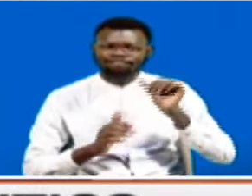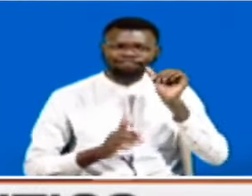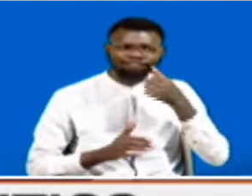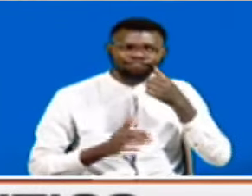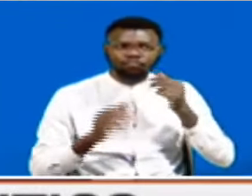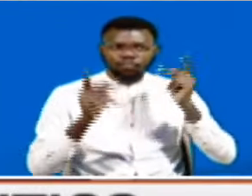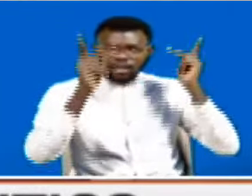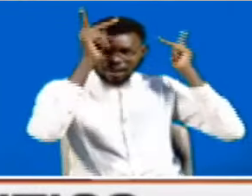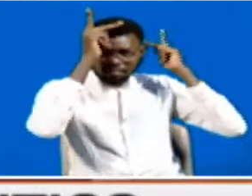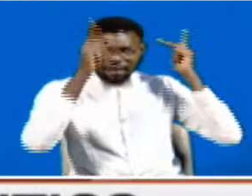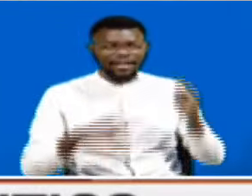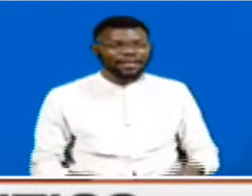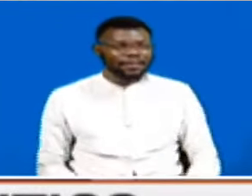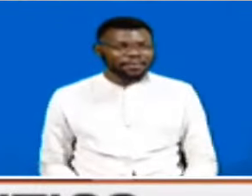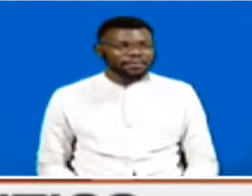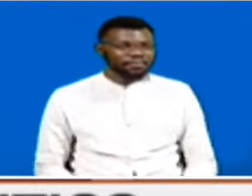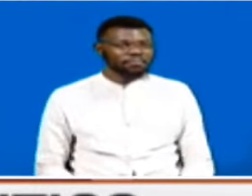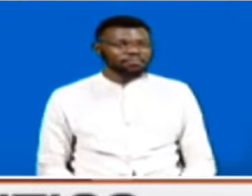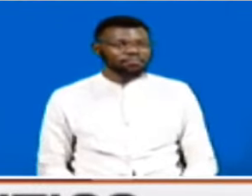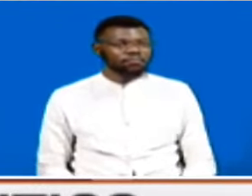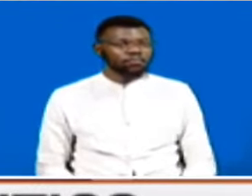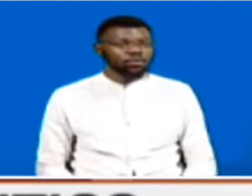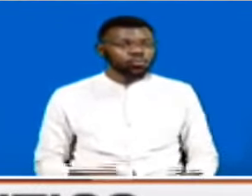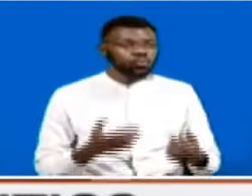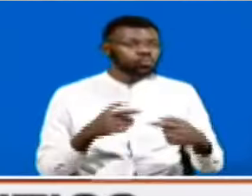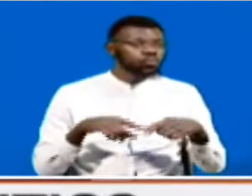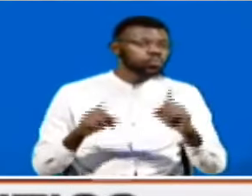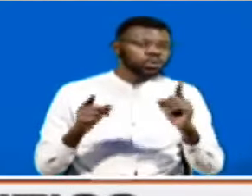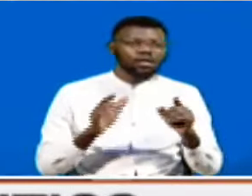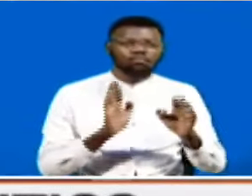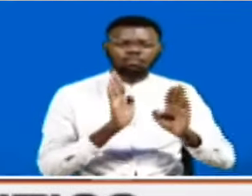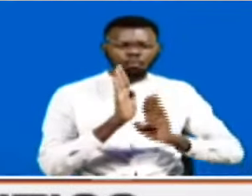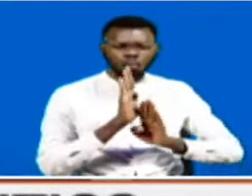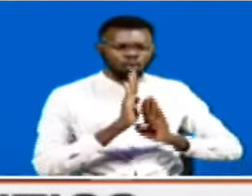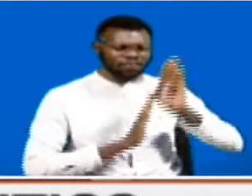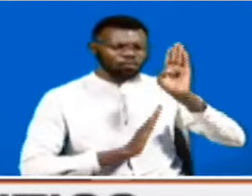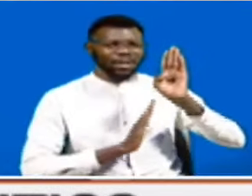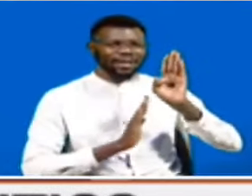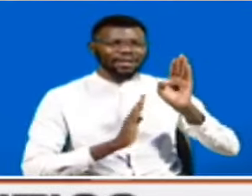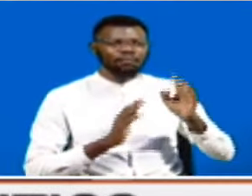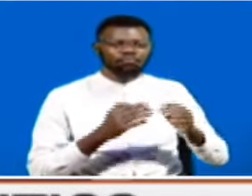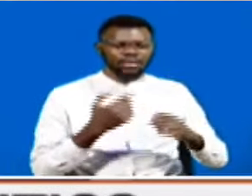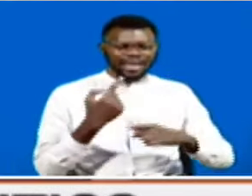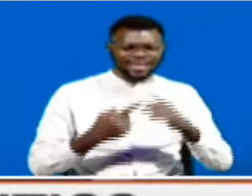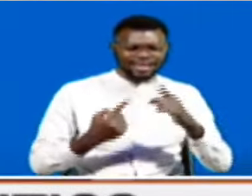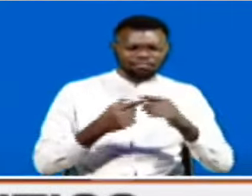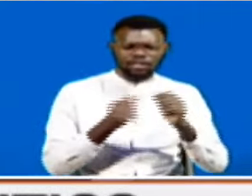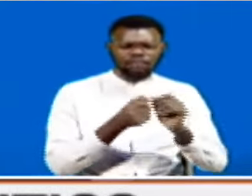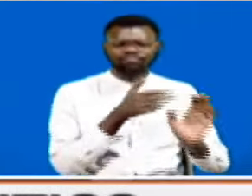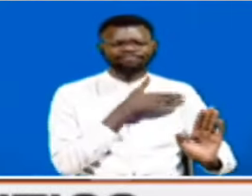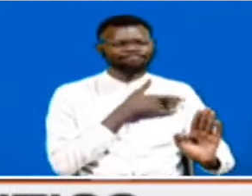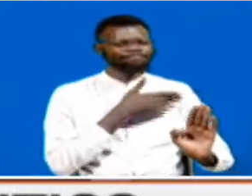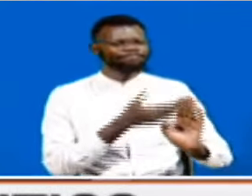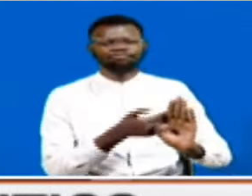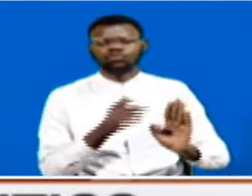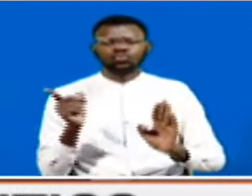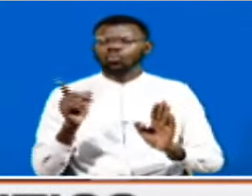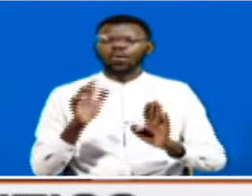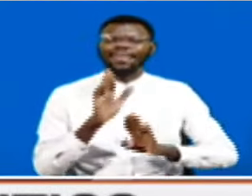of the things that was said about you is that you were pro-development. What would you say in 10 years I left this for the people of